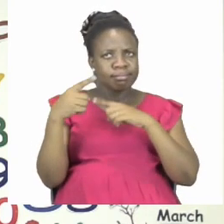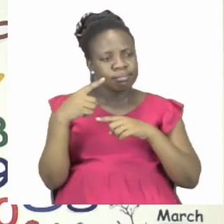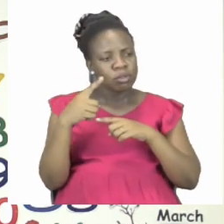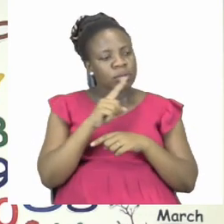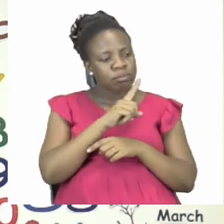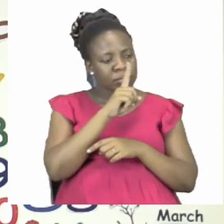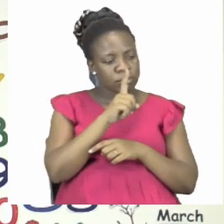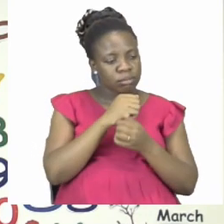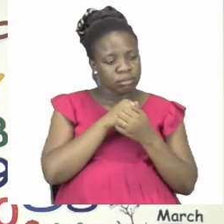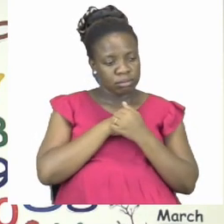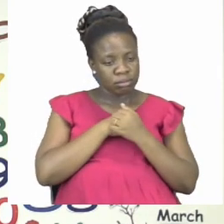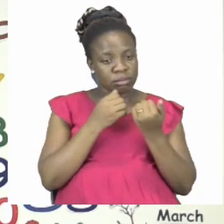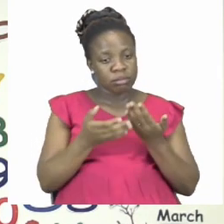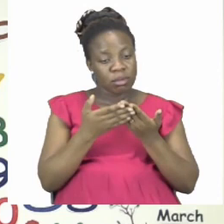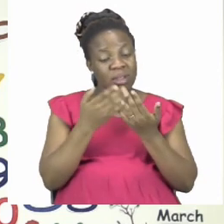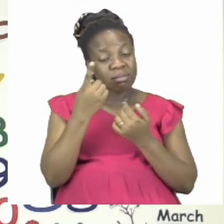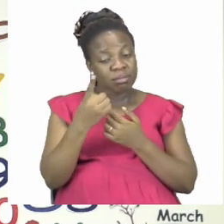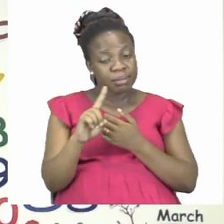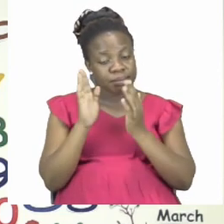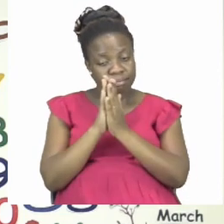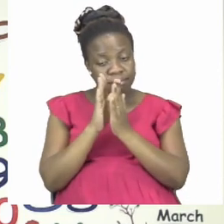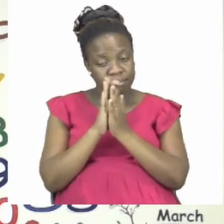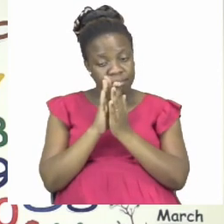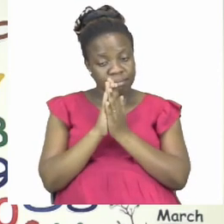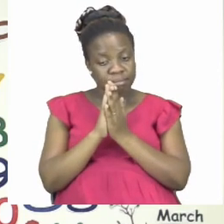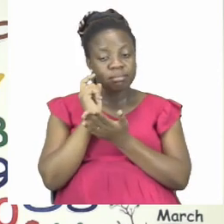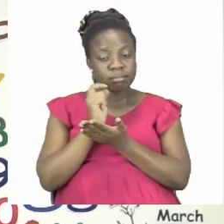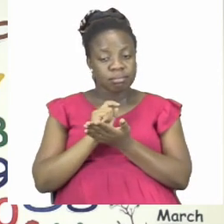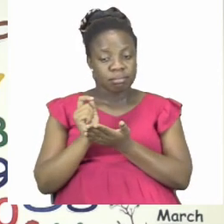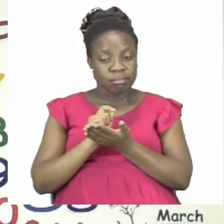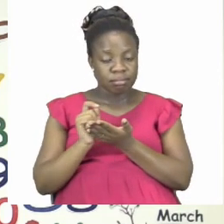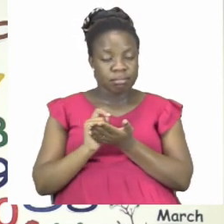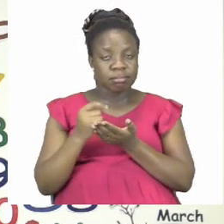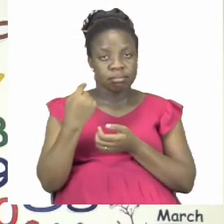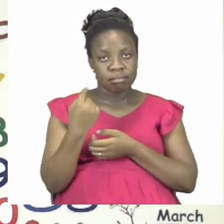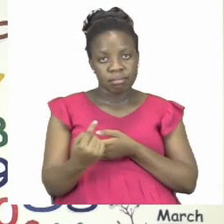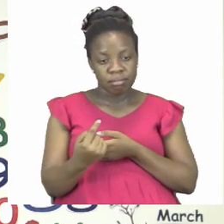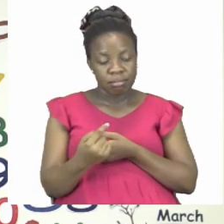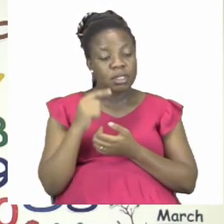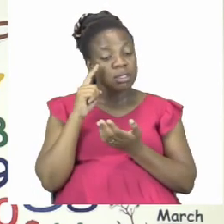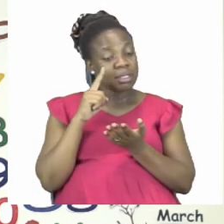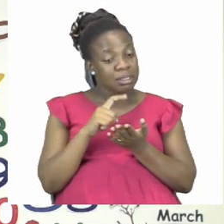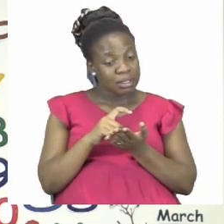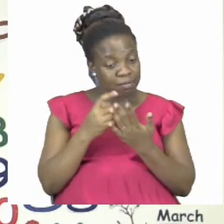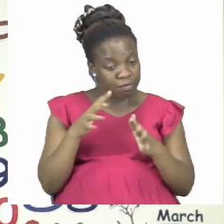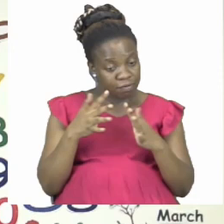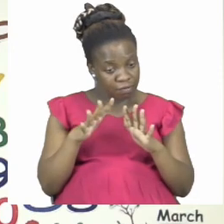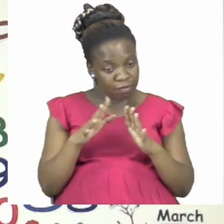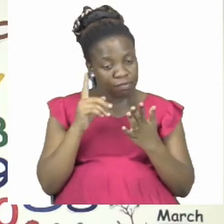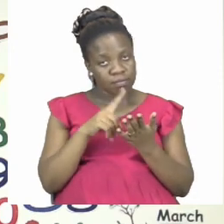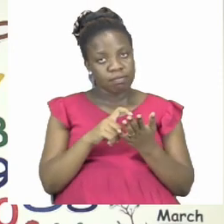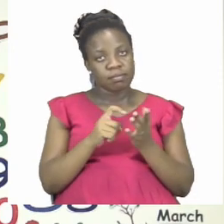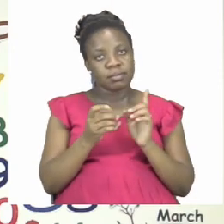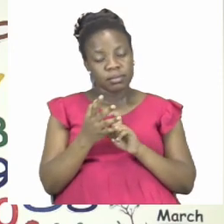you do your work by yourself. Now that we are done, we need to sanitize. And yes, sanitizing is very